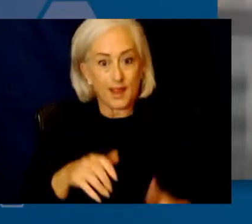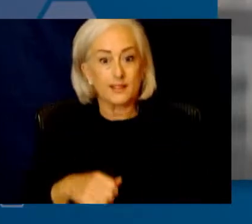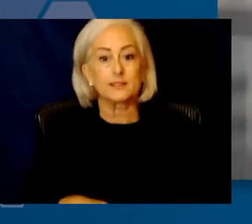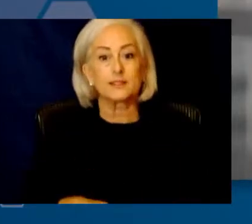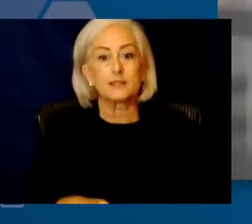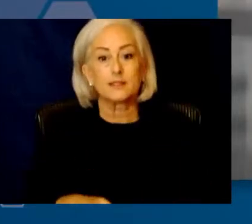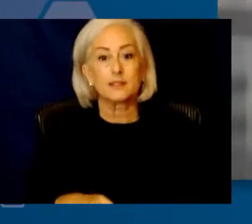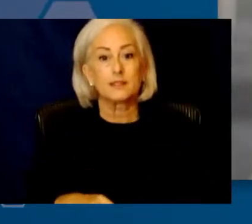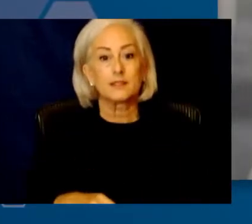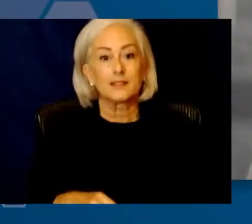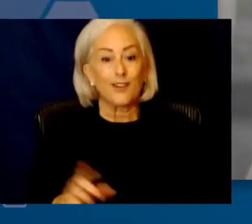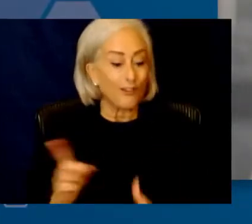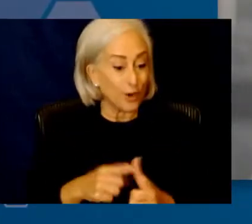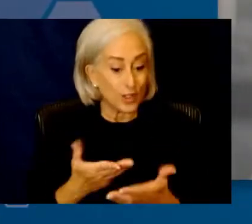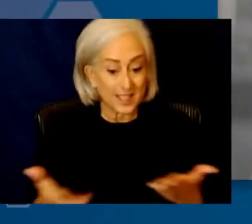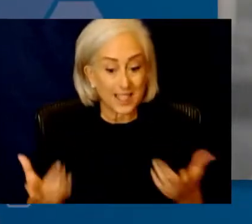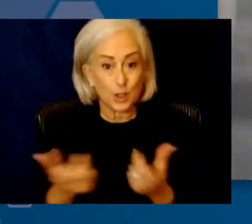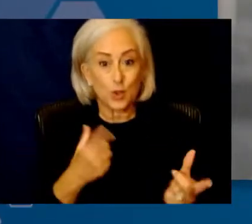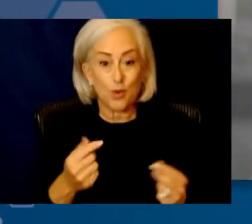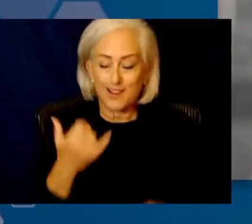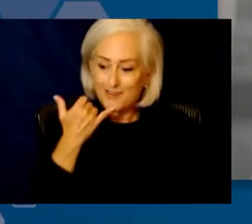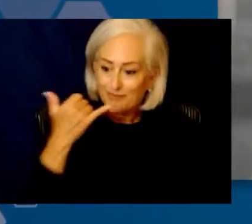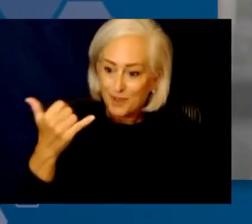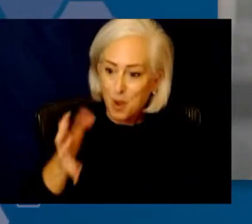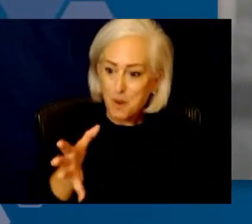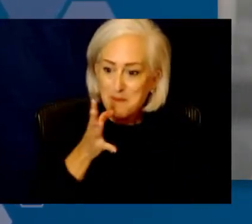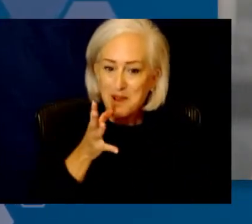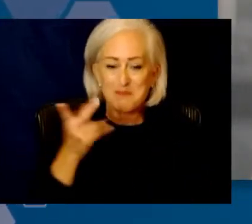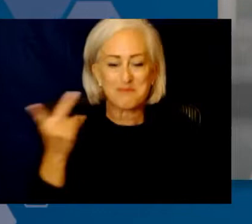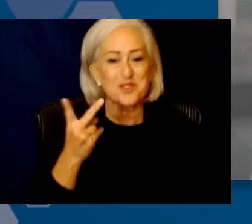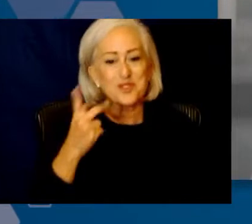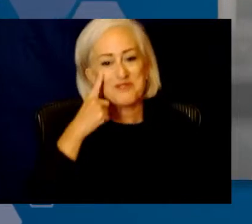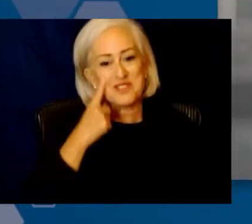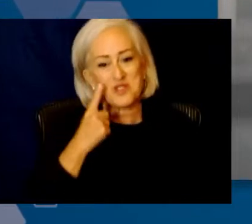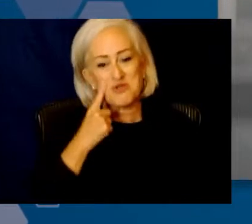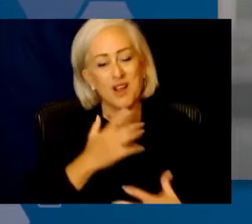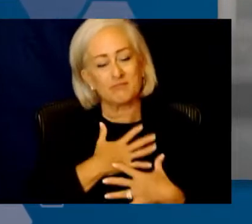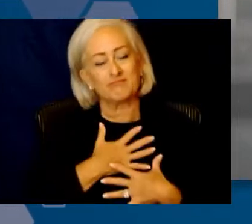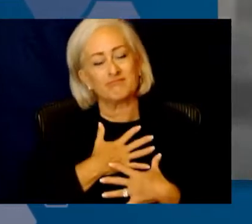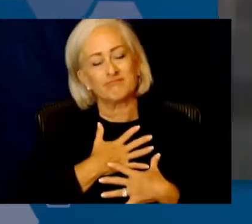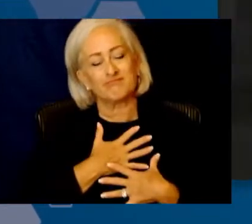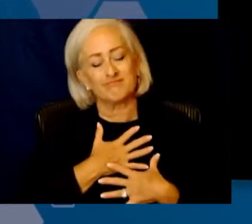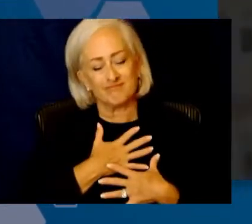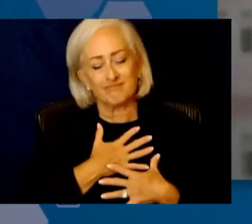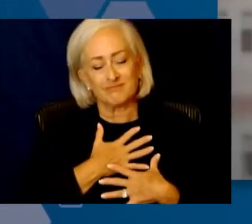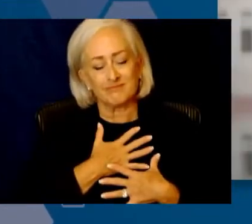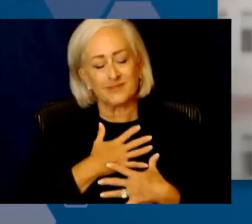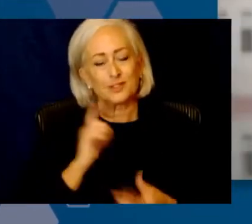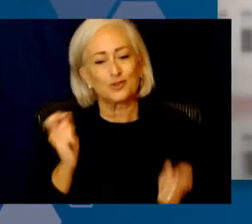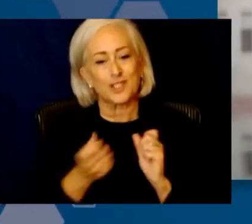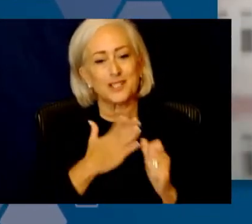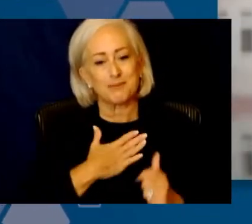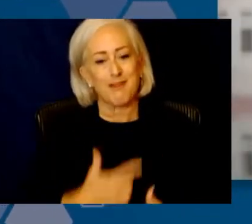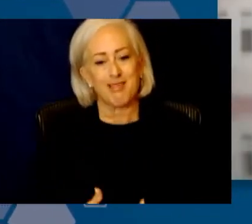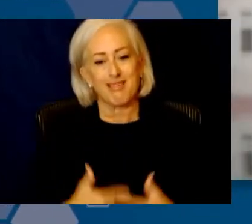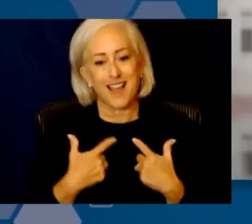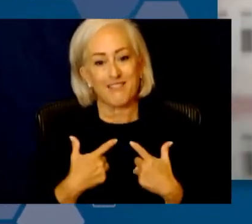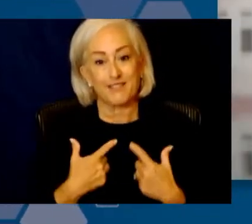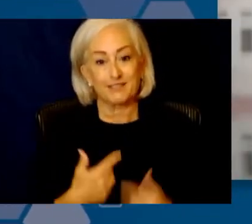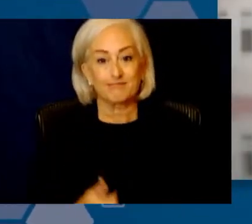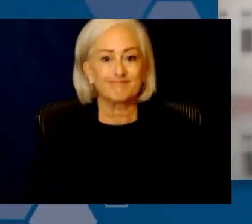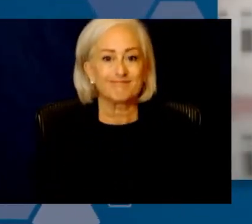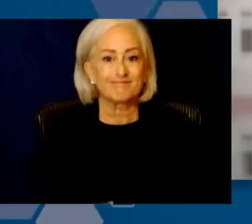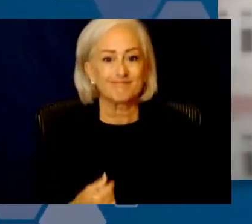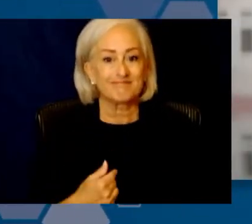mom. Yeah, we both cried. It was life-changing. I'm not religious at all, but my friends